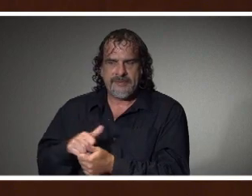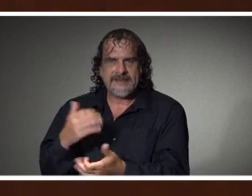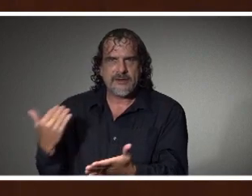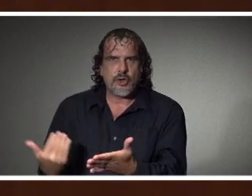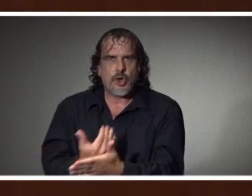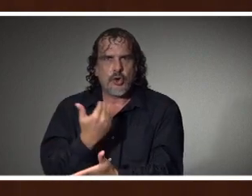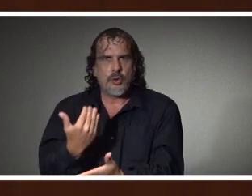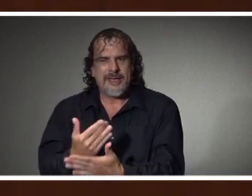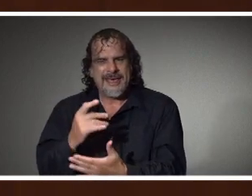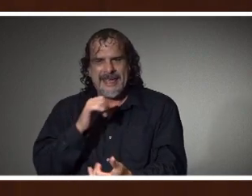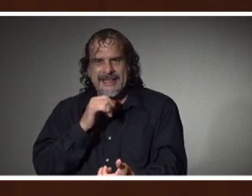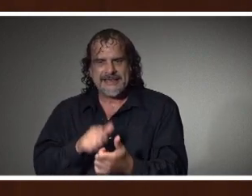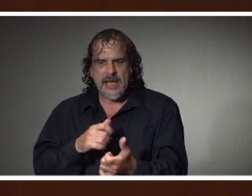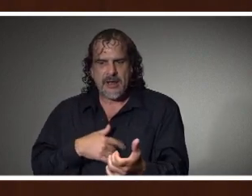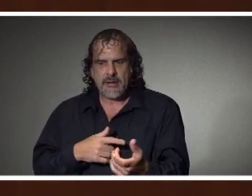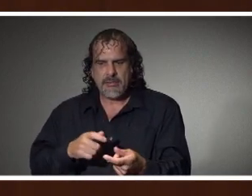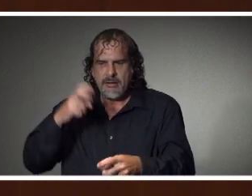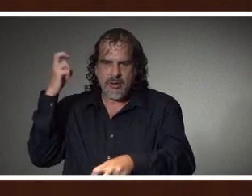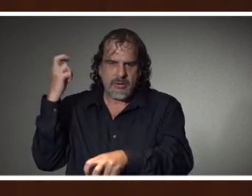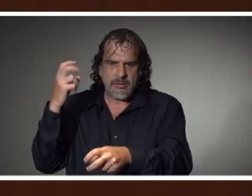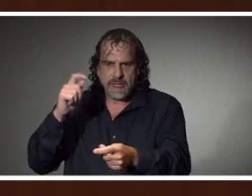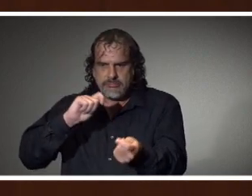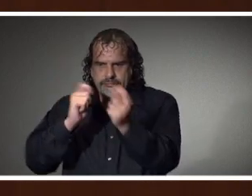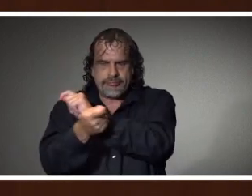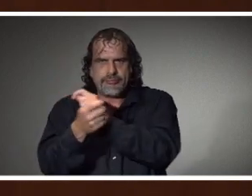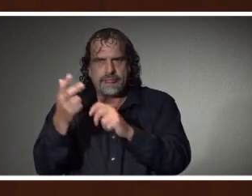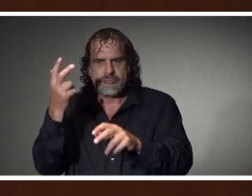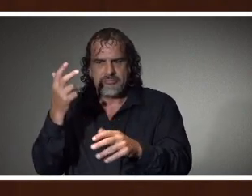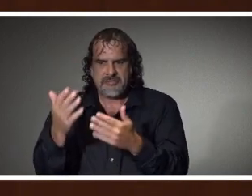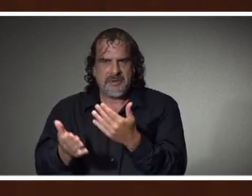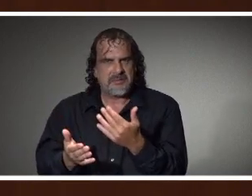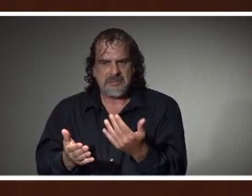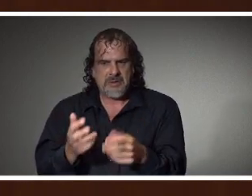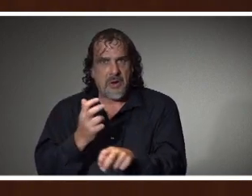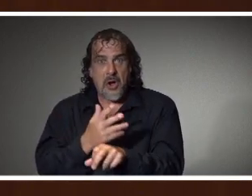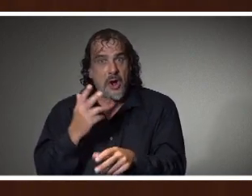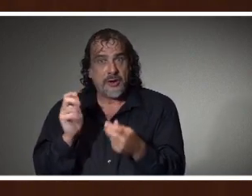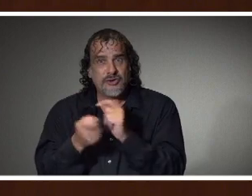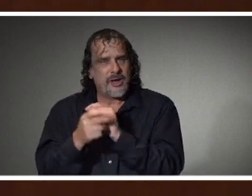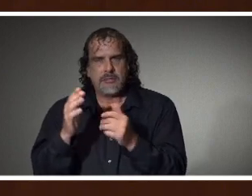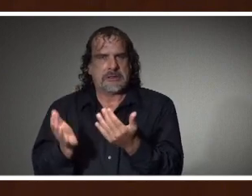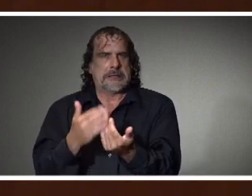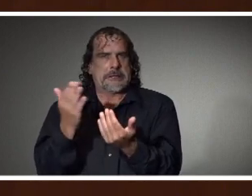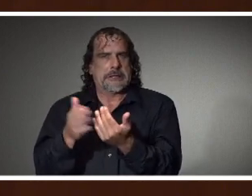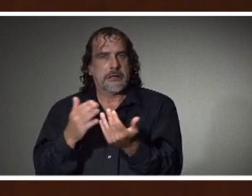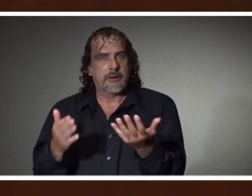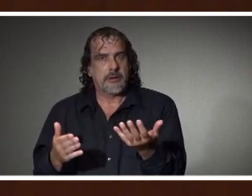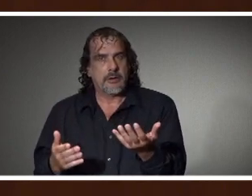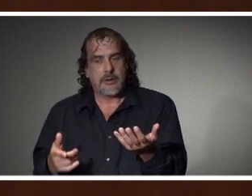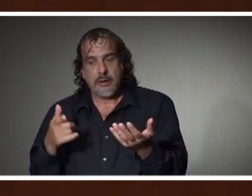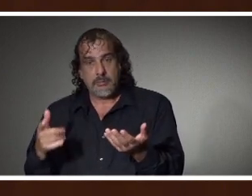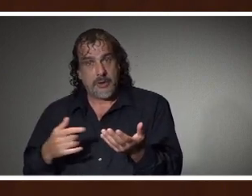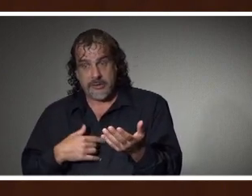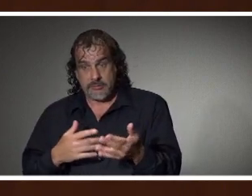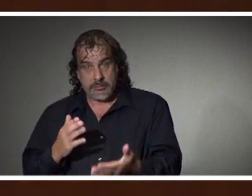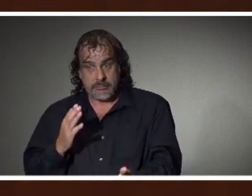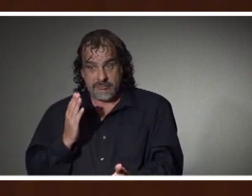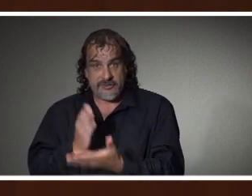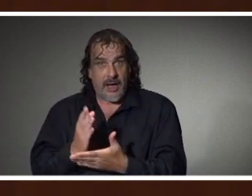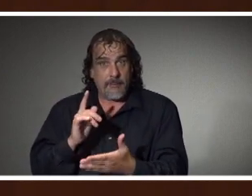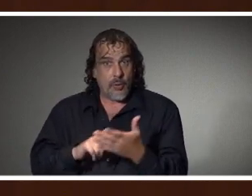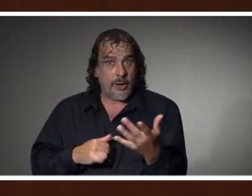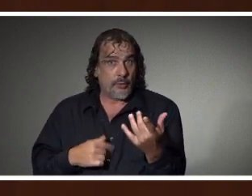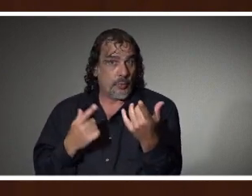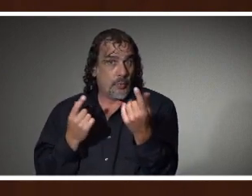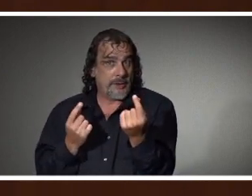it's not a hard mutation to obtain. So I think that's probably in play. Absolutely. But it doesn't change what we do. It's not going to make